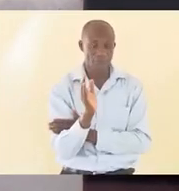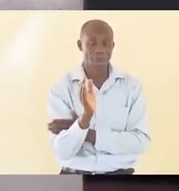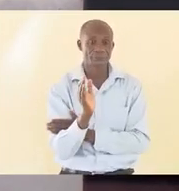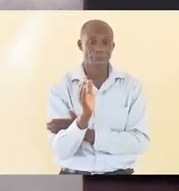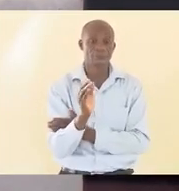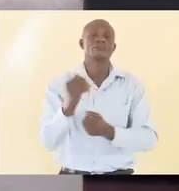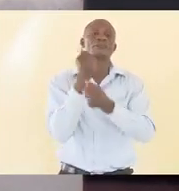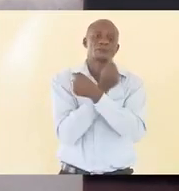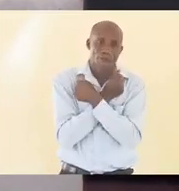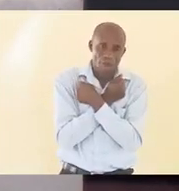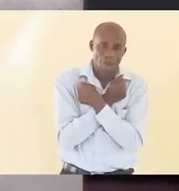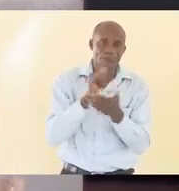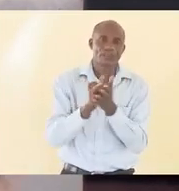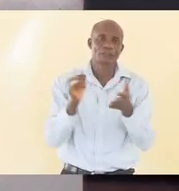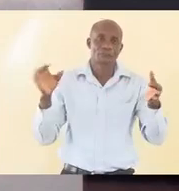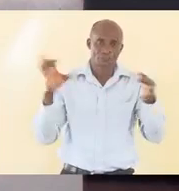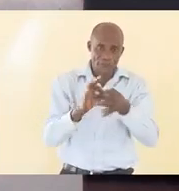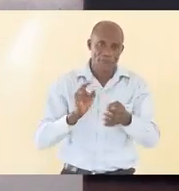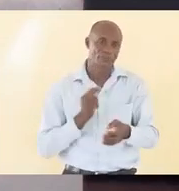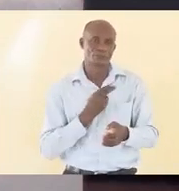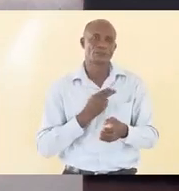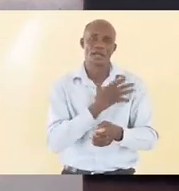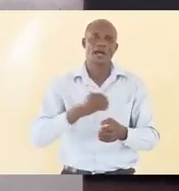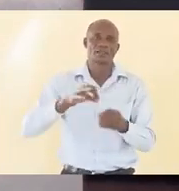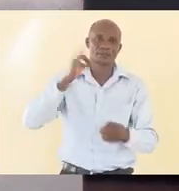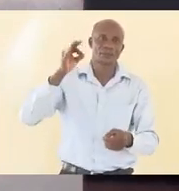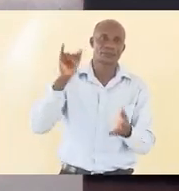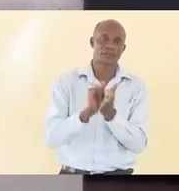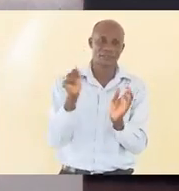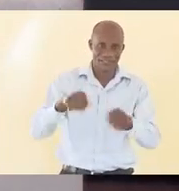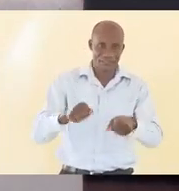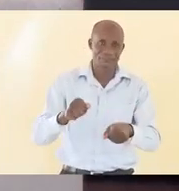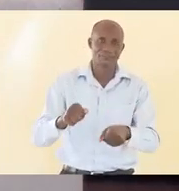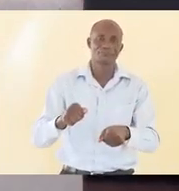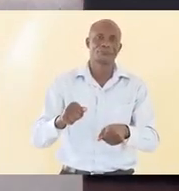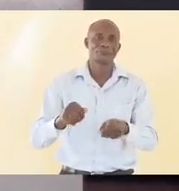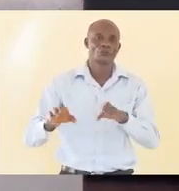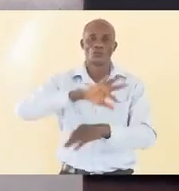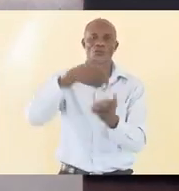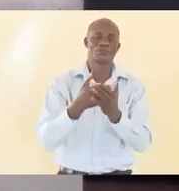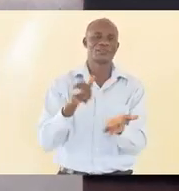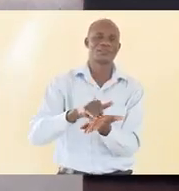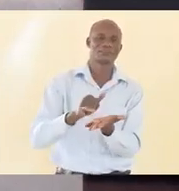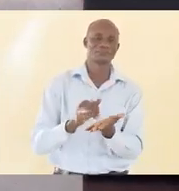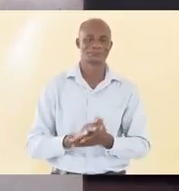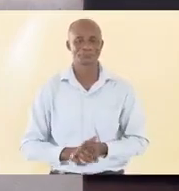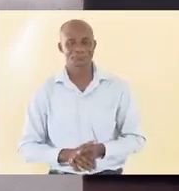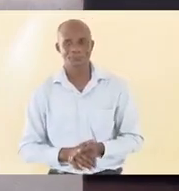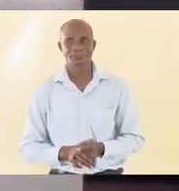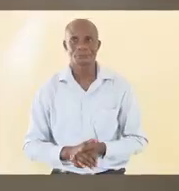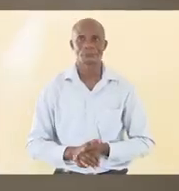in Christ, love that binds us together, and the Spirit that enables us all that. Give her a round of